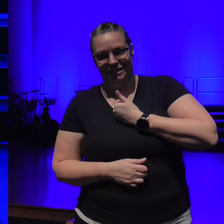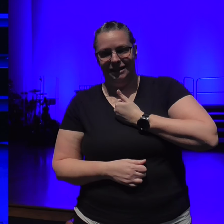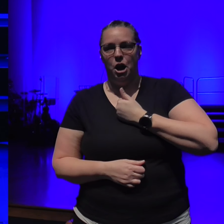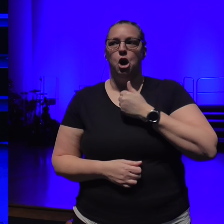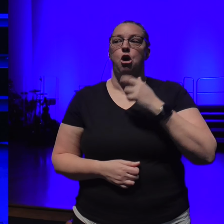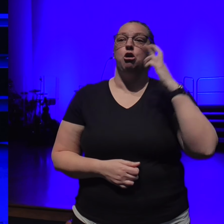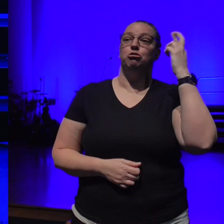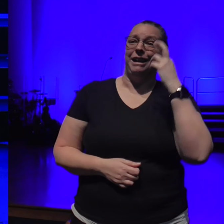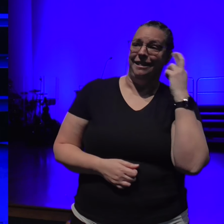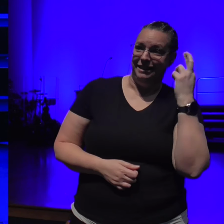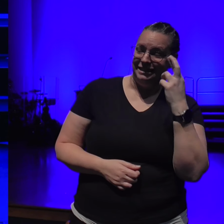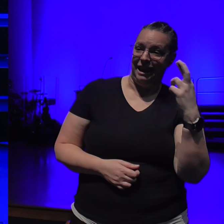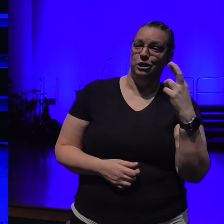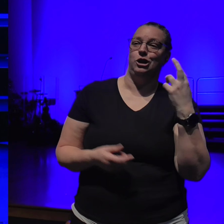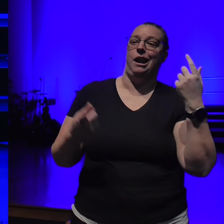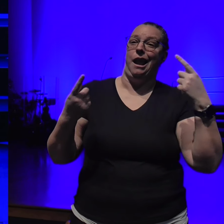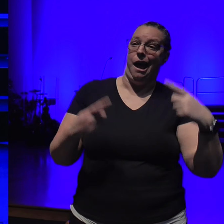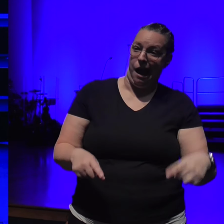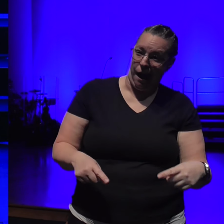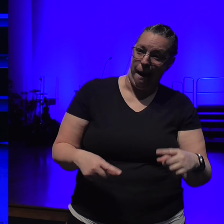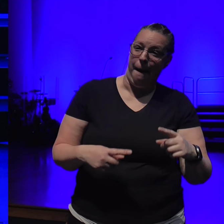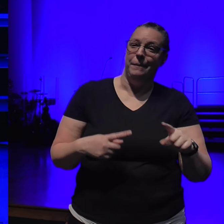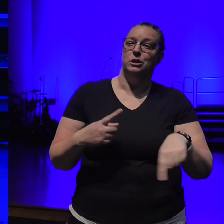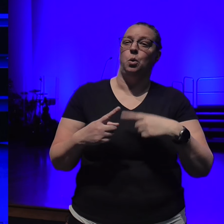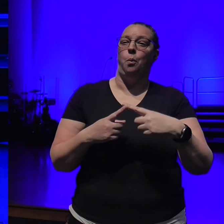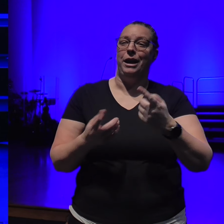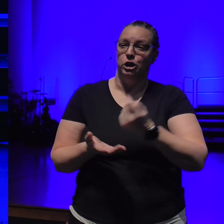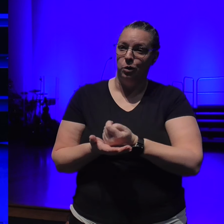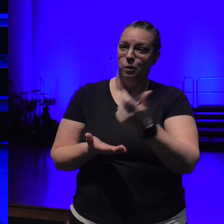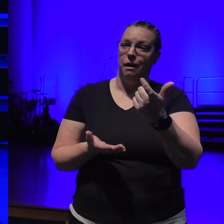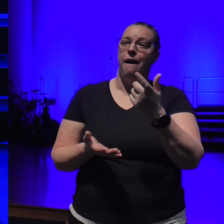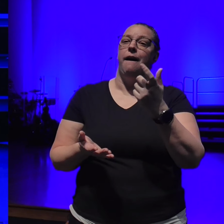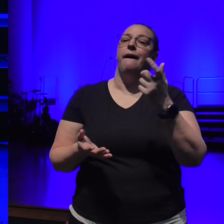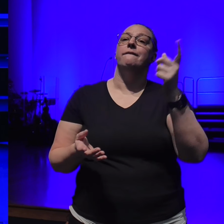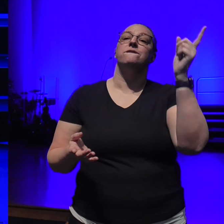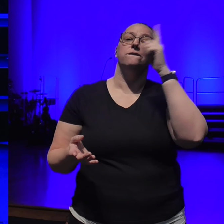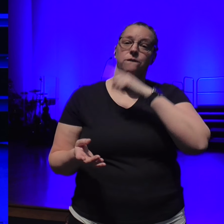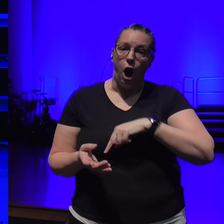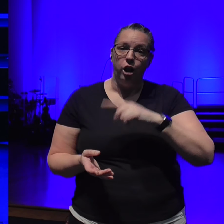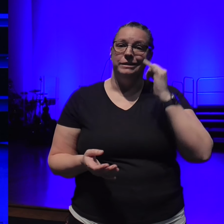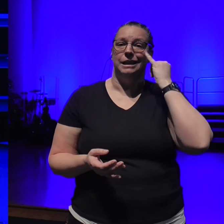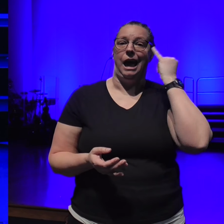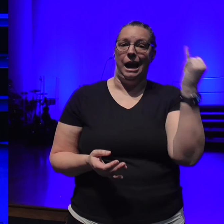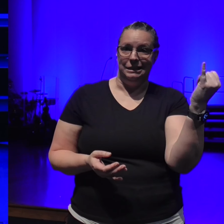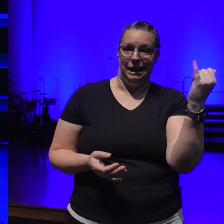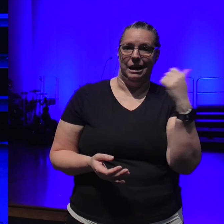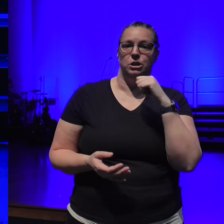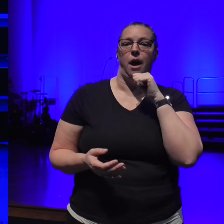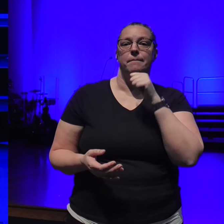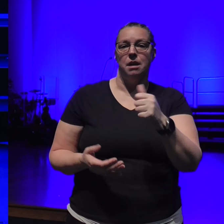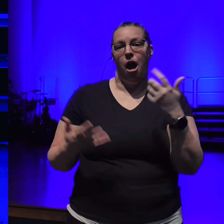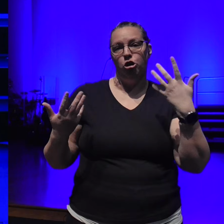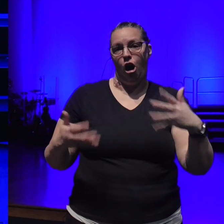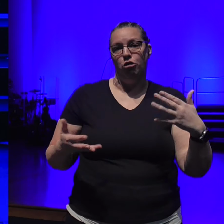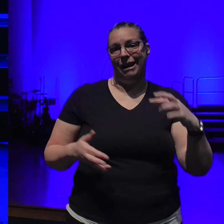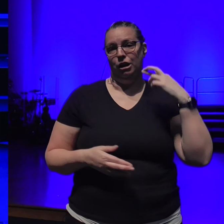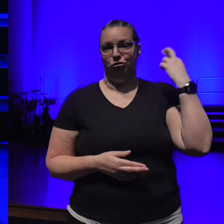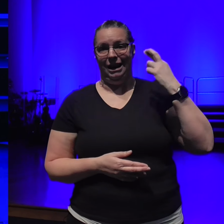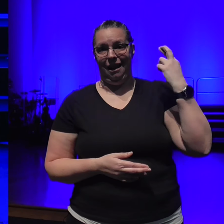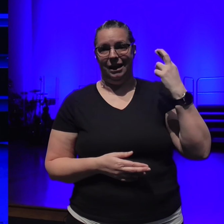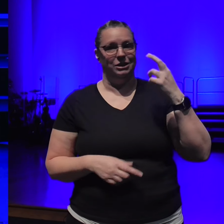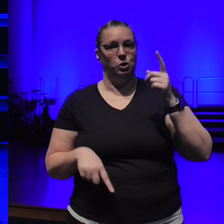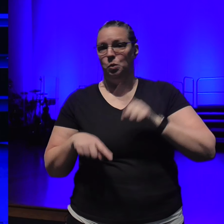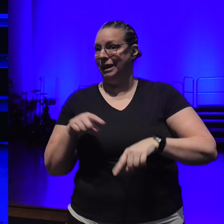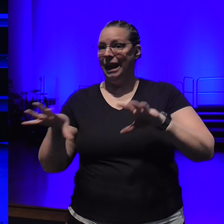Realization consists only in getting rid of the false ideas that one is not realized. It is not anything now to be